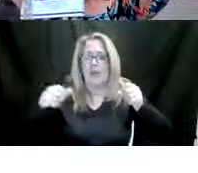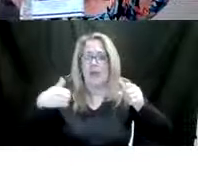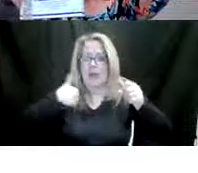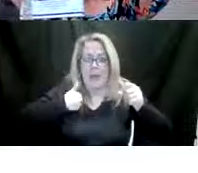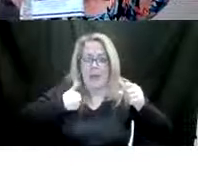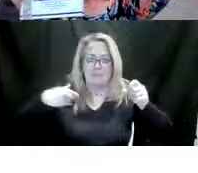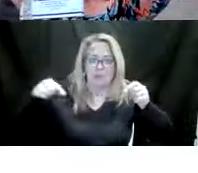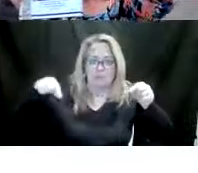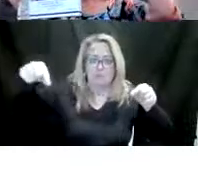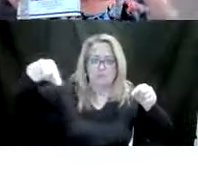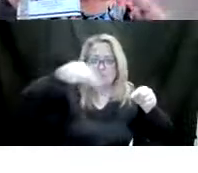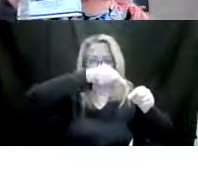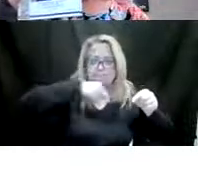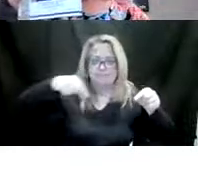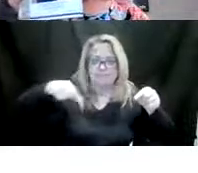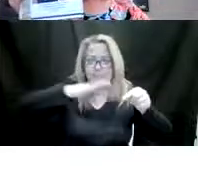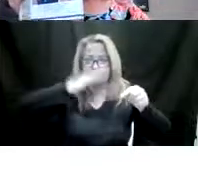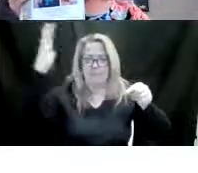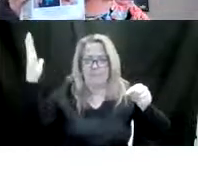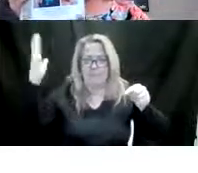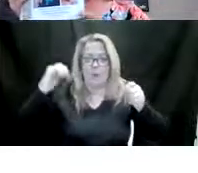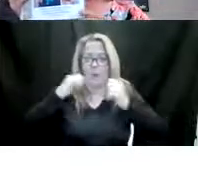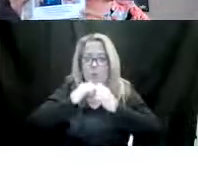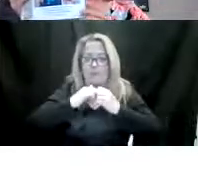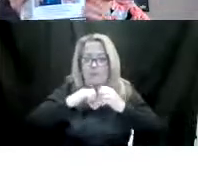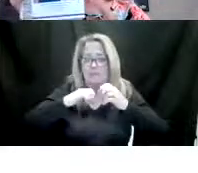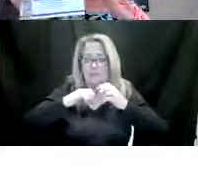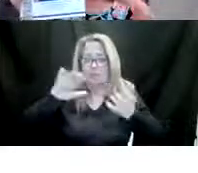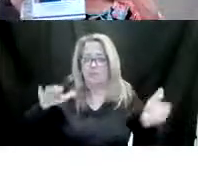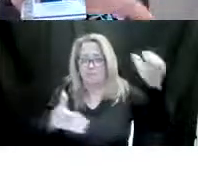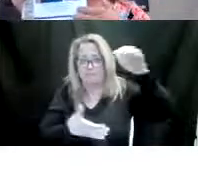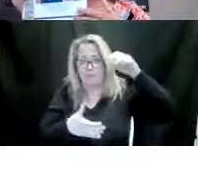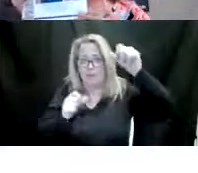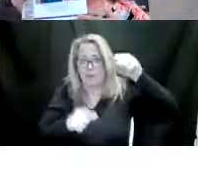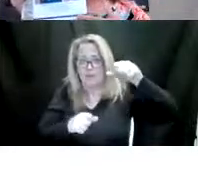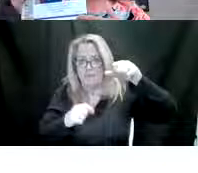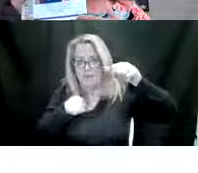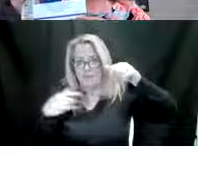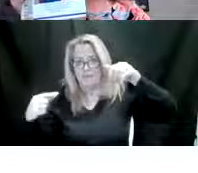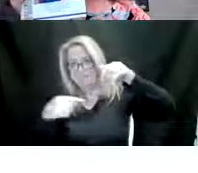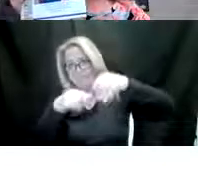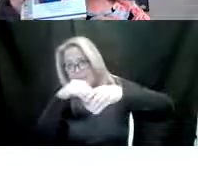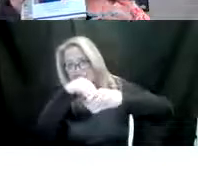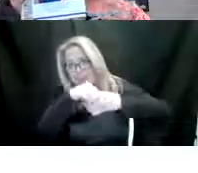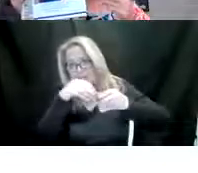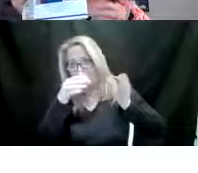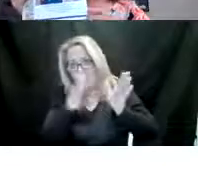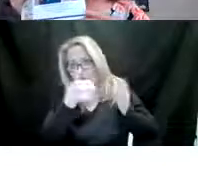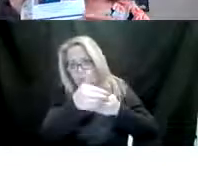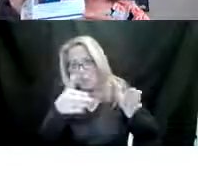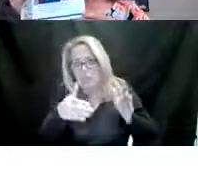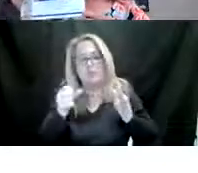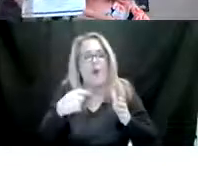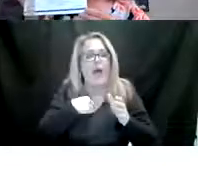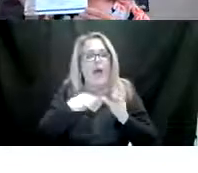of plexiglass put on top actually did a real similar thing. So I compiled a lot of ideas and put them in this Hold